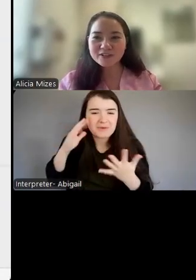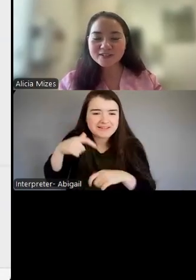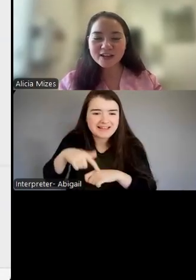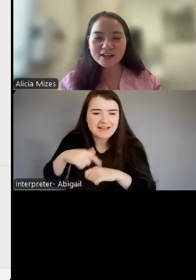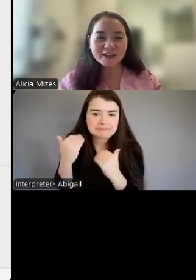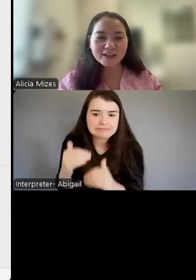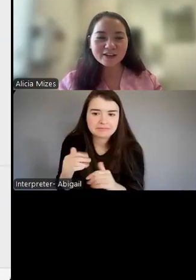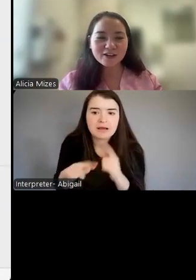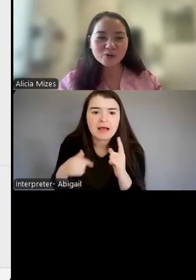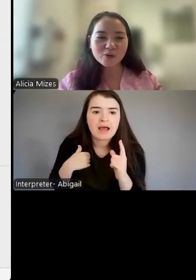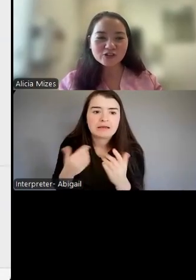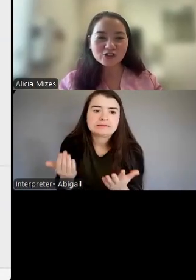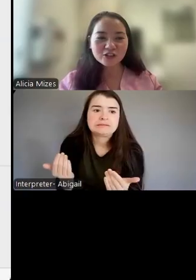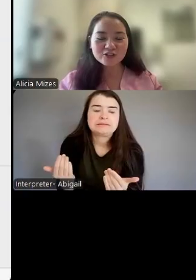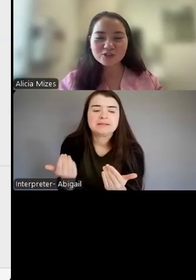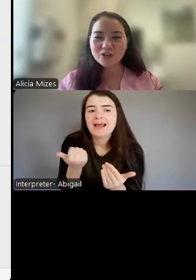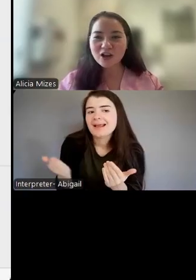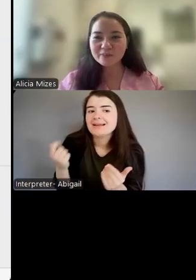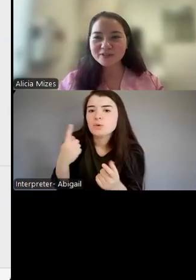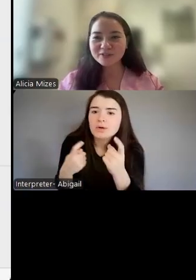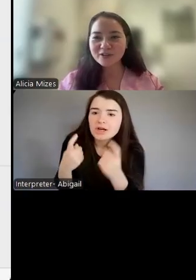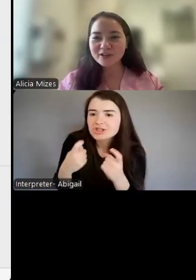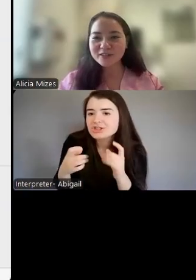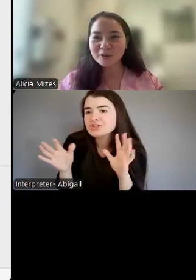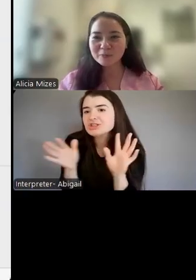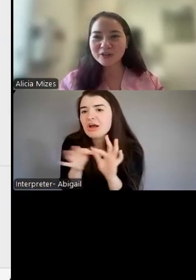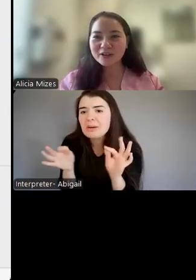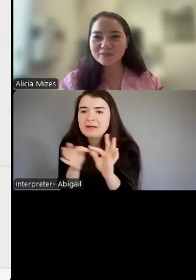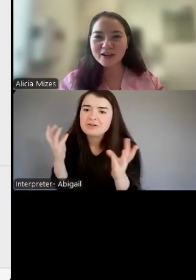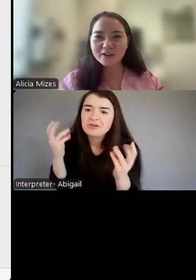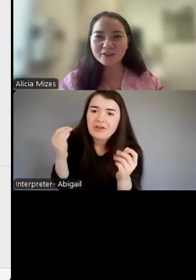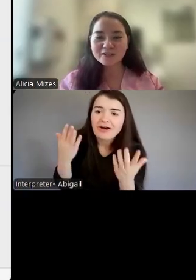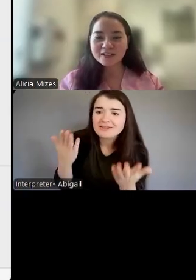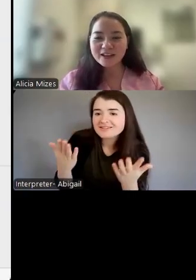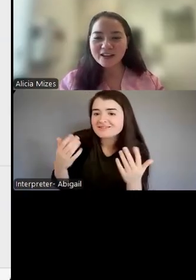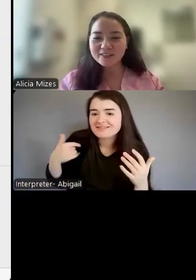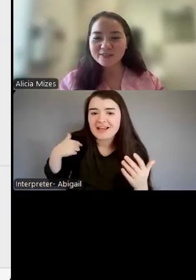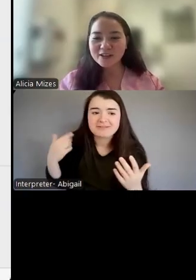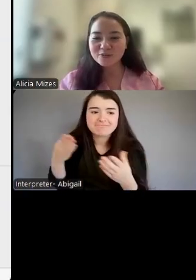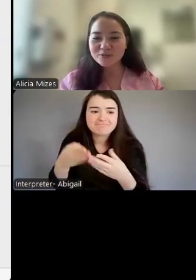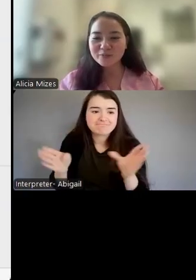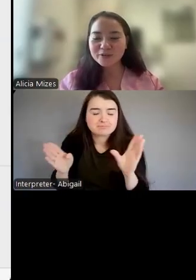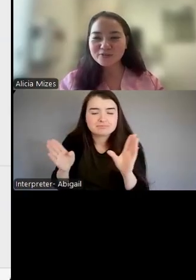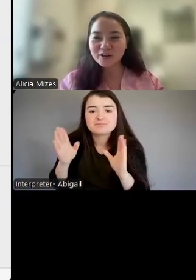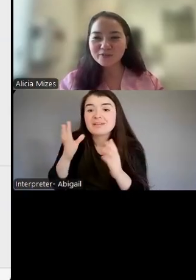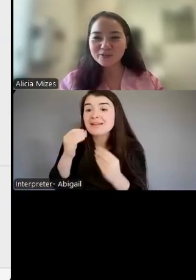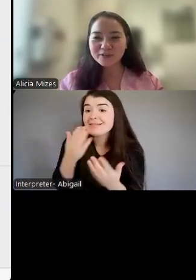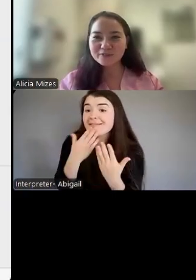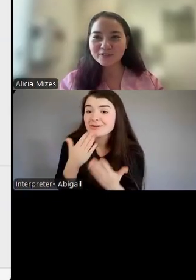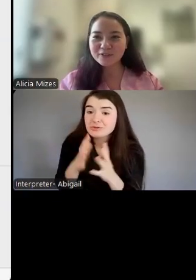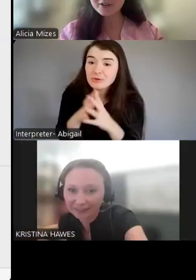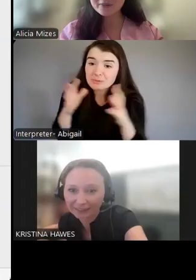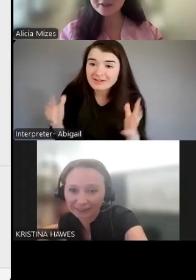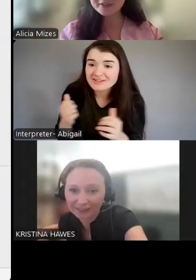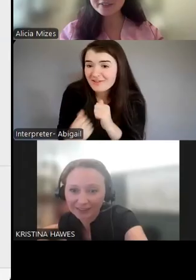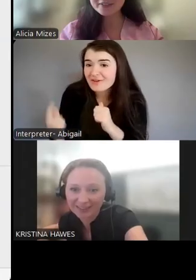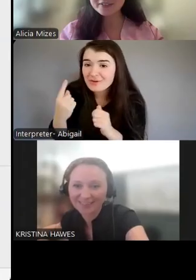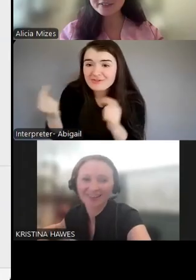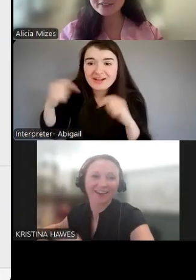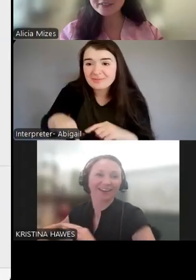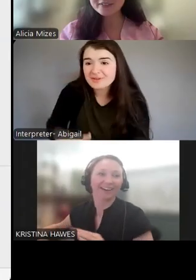will take any questions or comments or thoughts that people have now. And thank you so much for everyone for